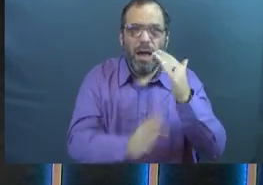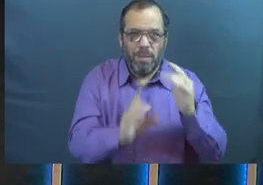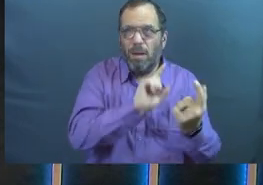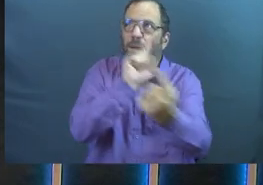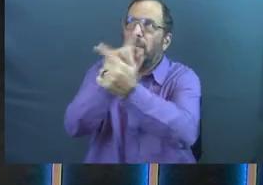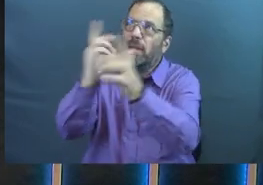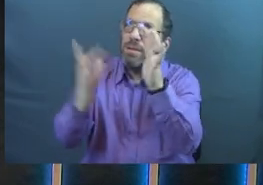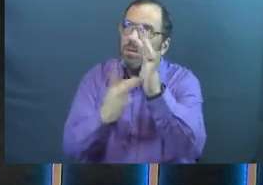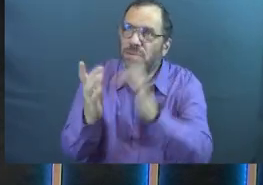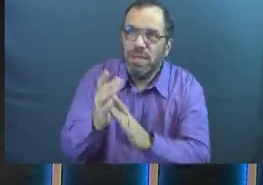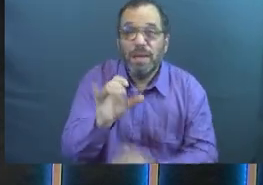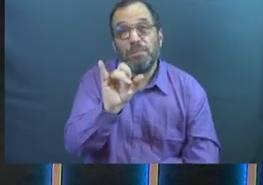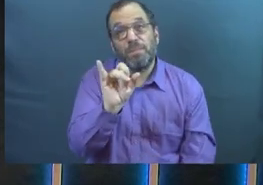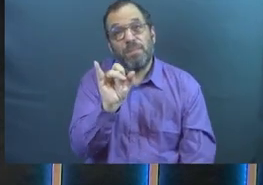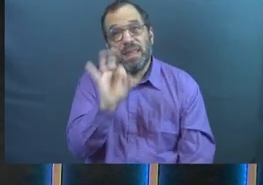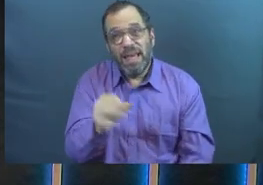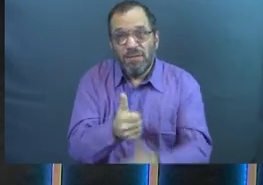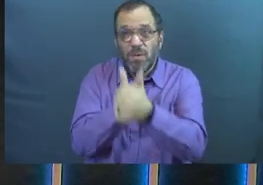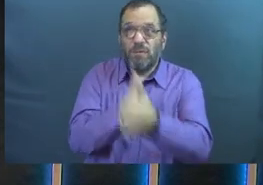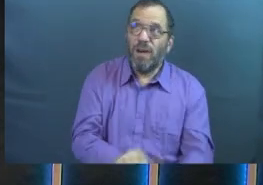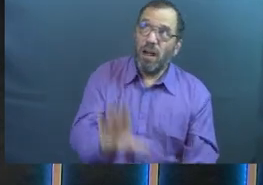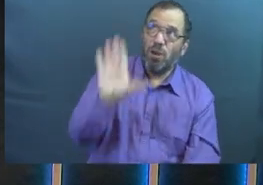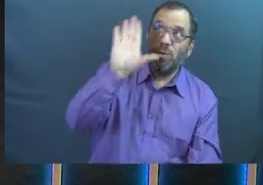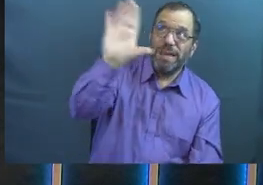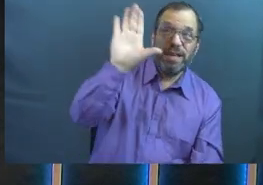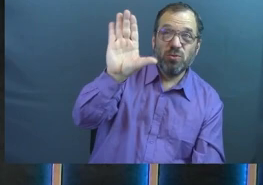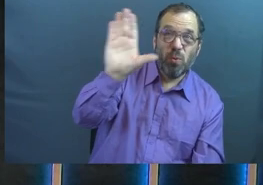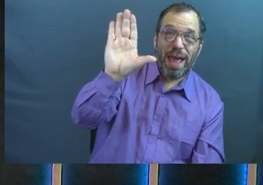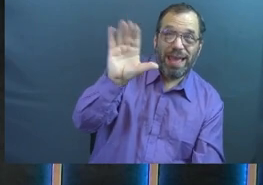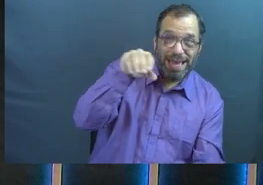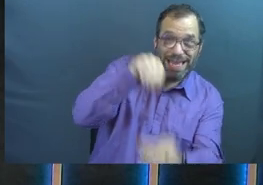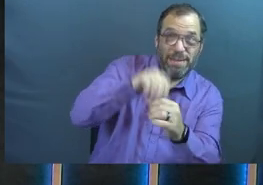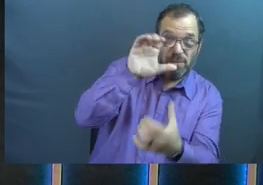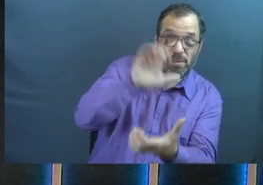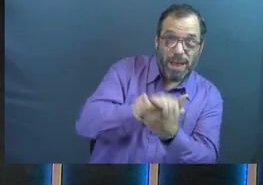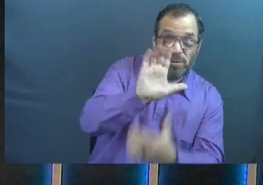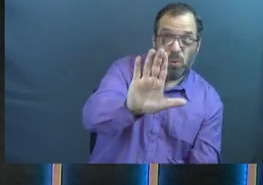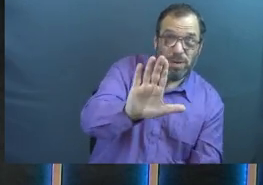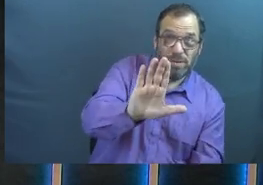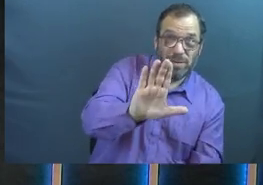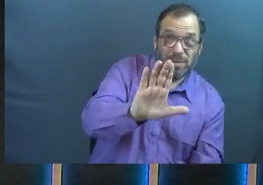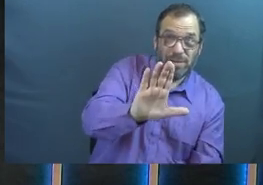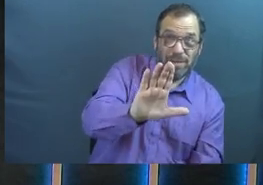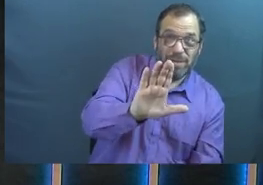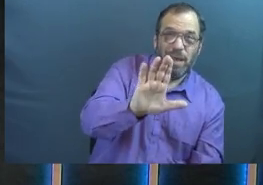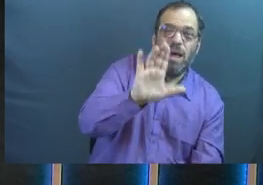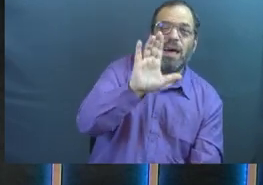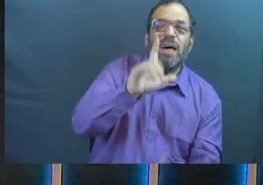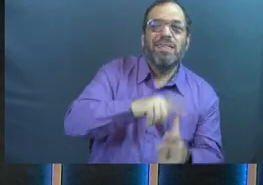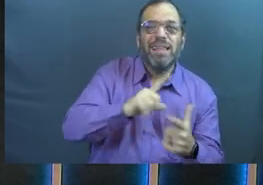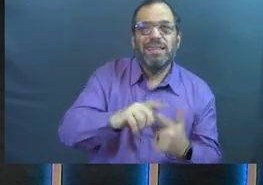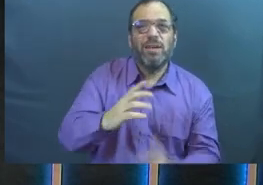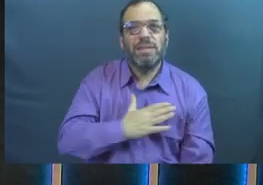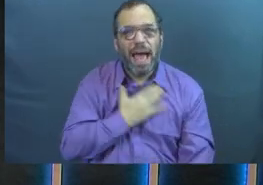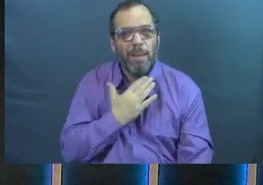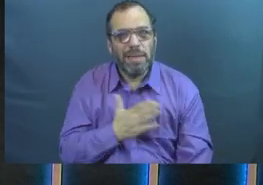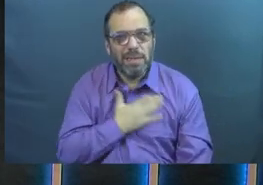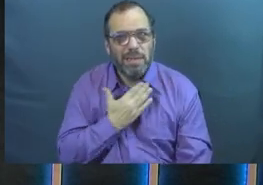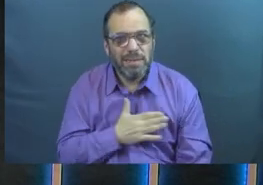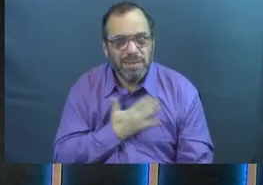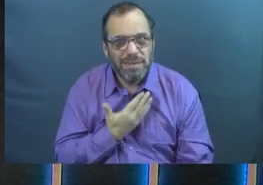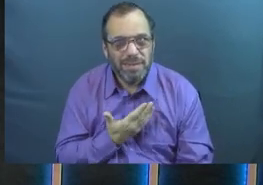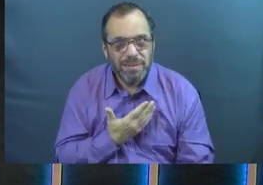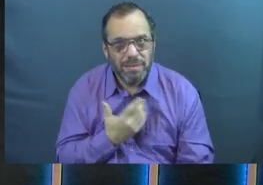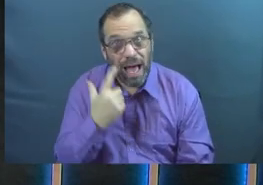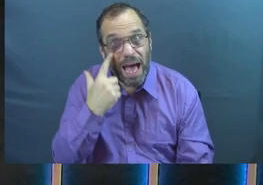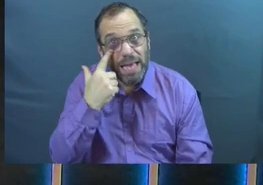running to Jesus. If you follow the path of Jesus in your marriage, there's happiness here.